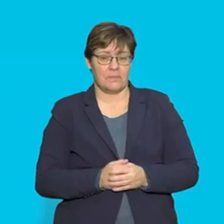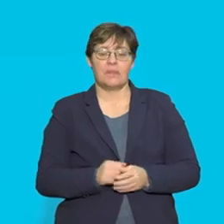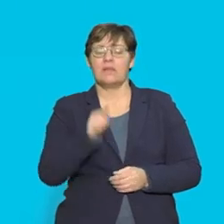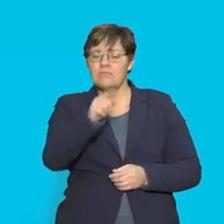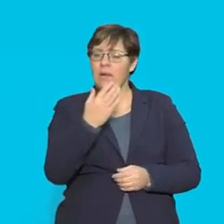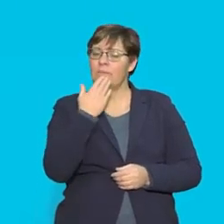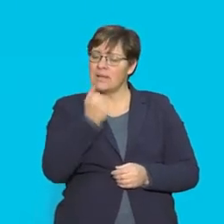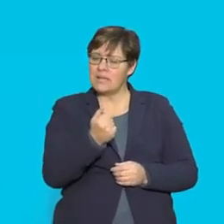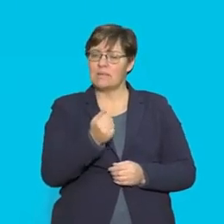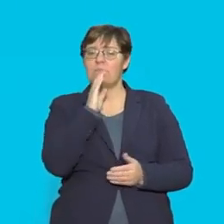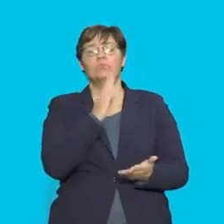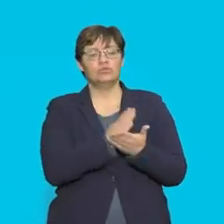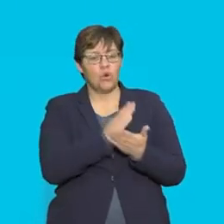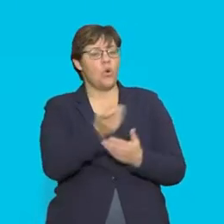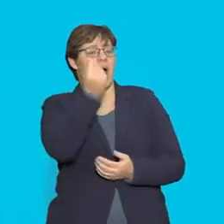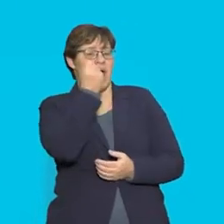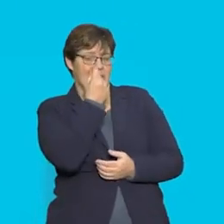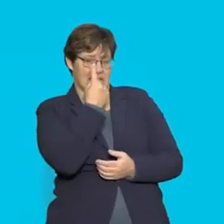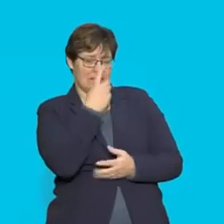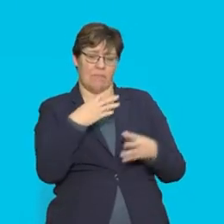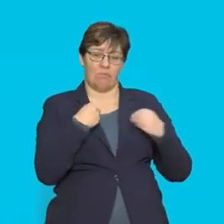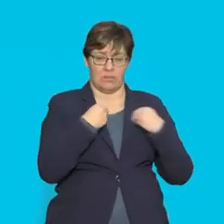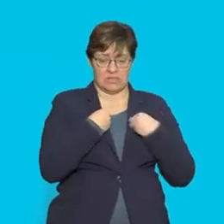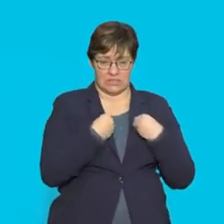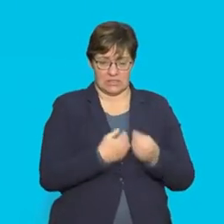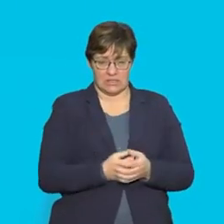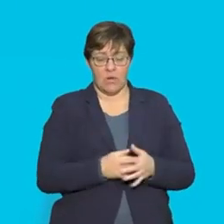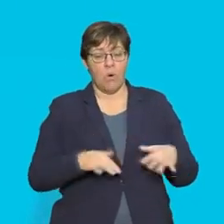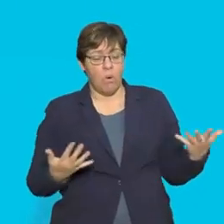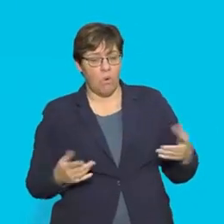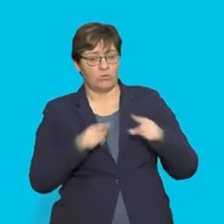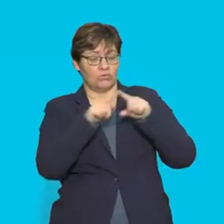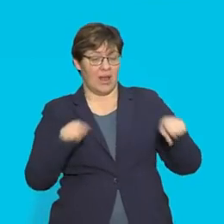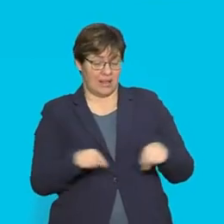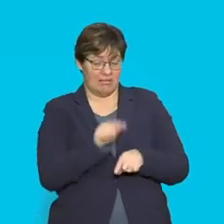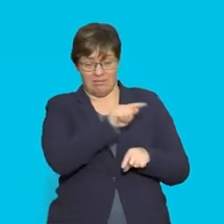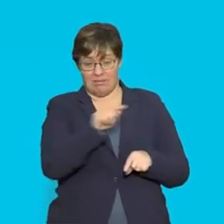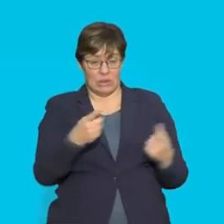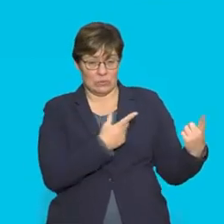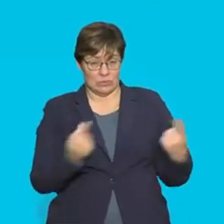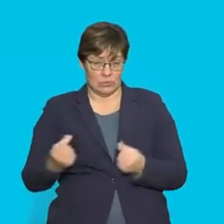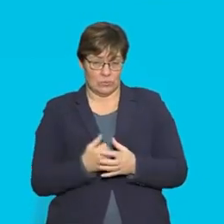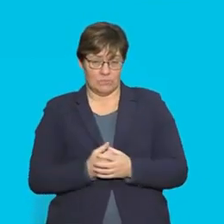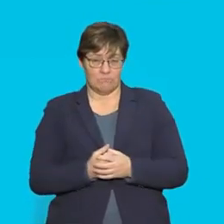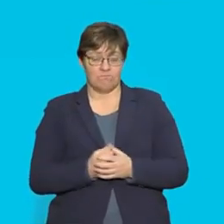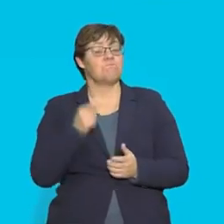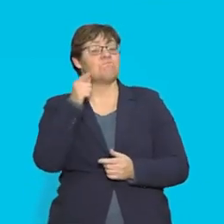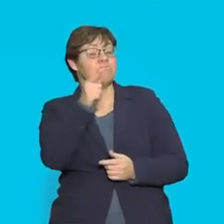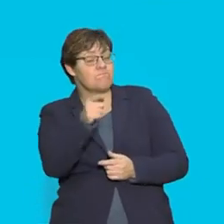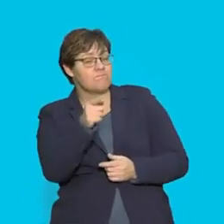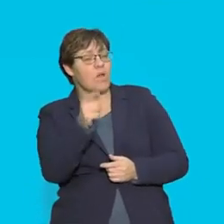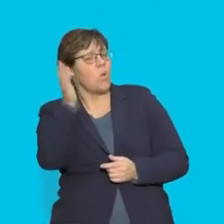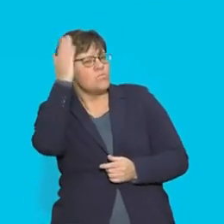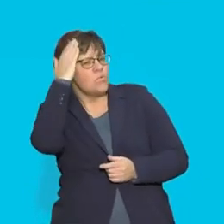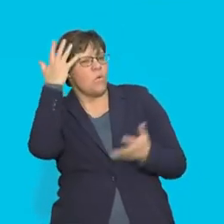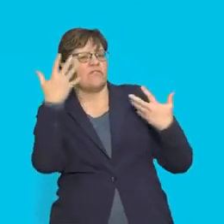So that's what you guys need to please make sure that you understand about the properties of triangles, right? And all of this